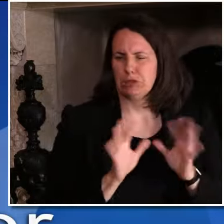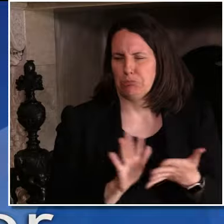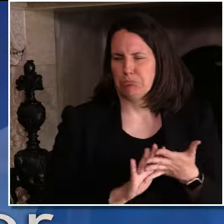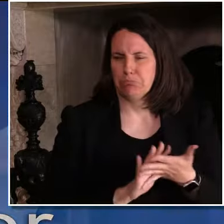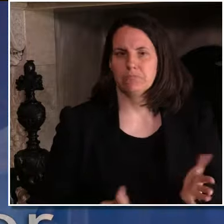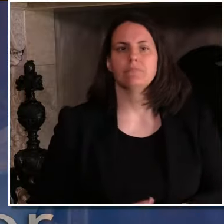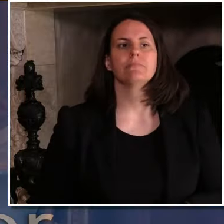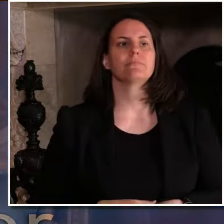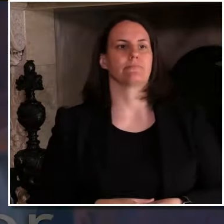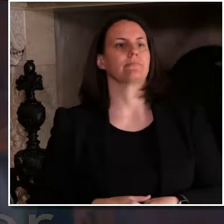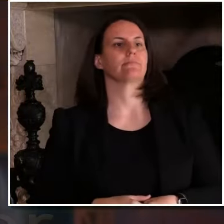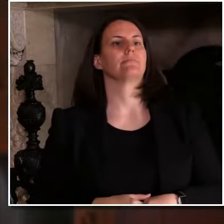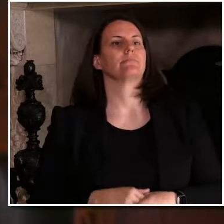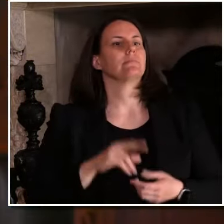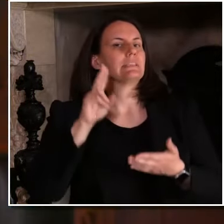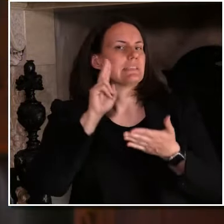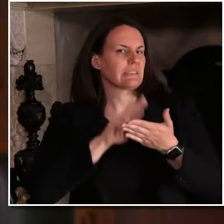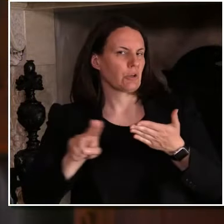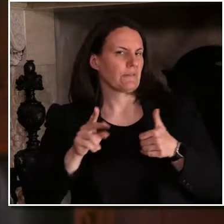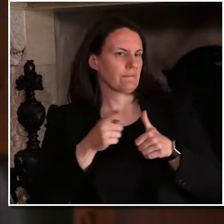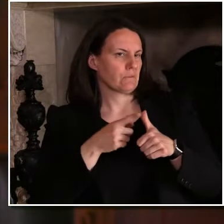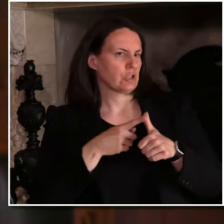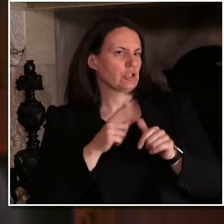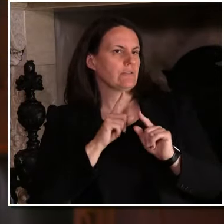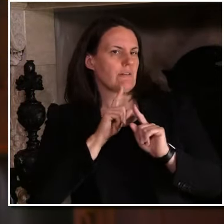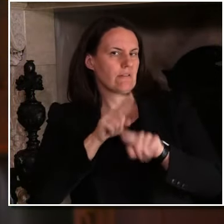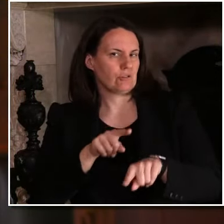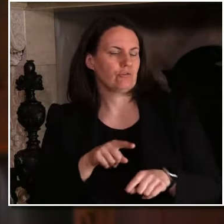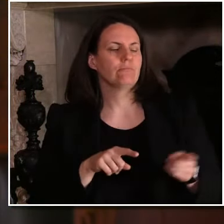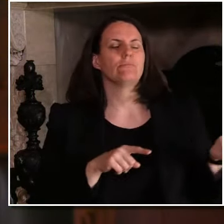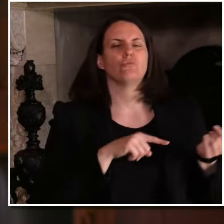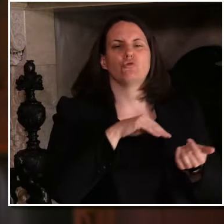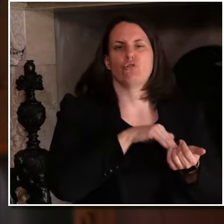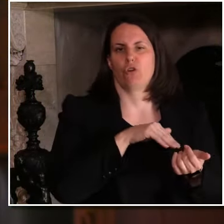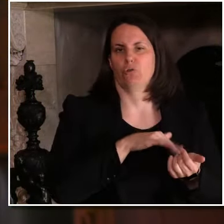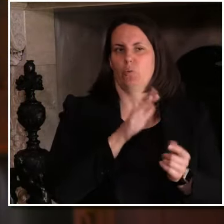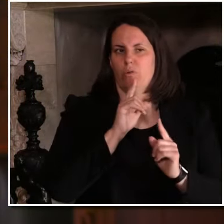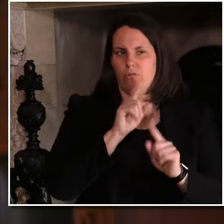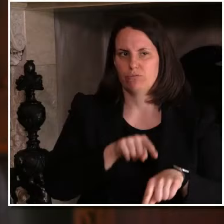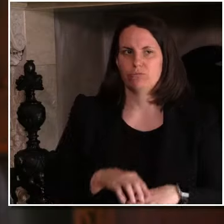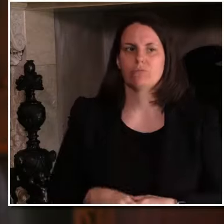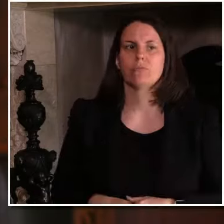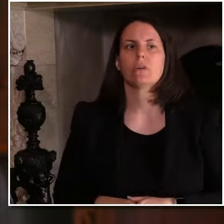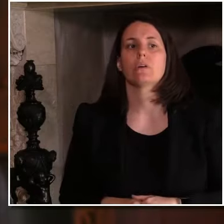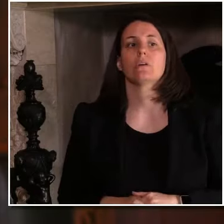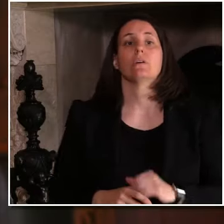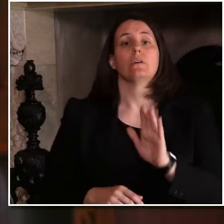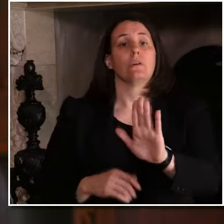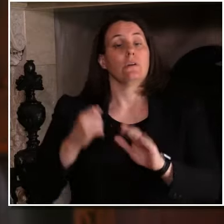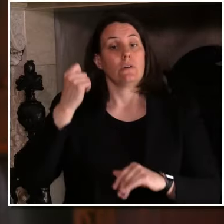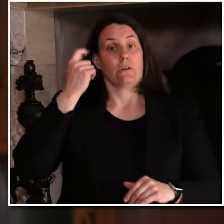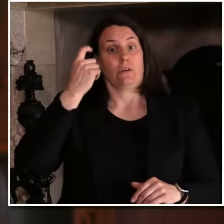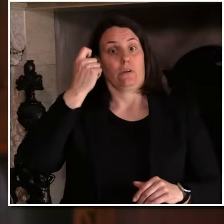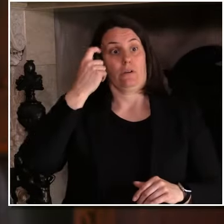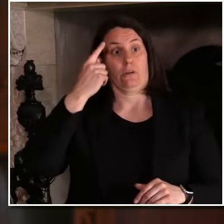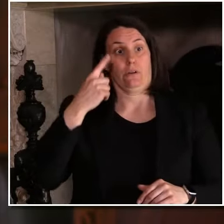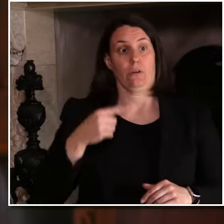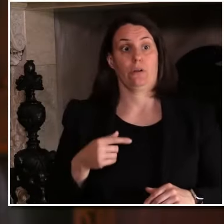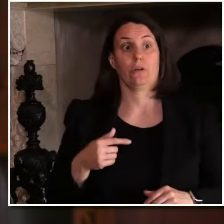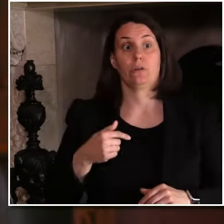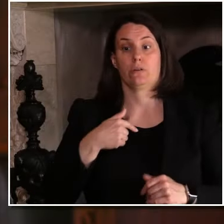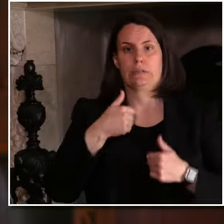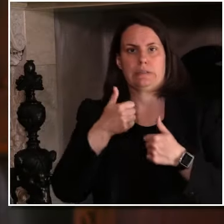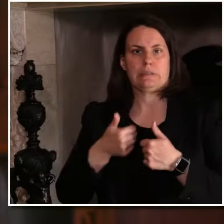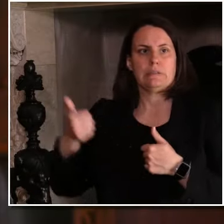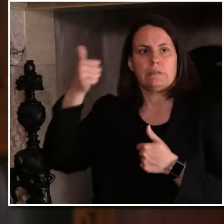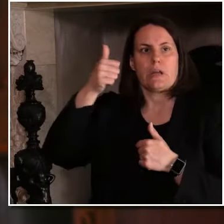think, on the front end of this, we did not, as part of any of our orders, require hospitals to